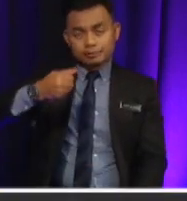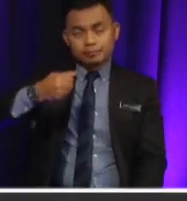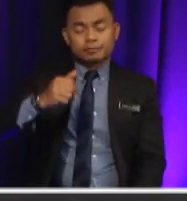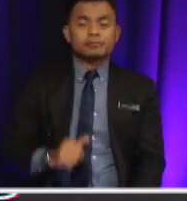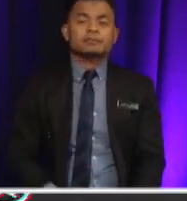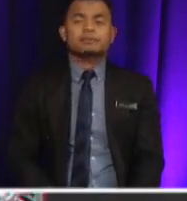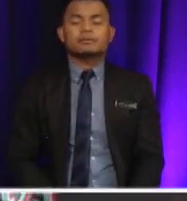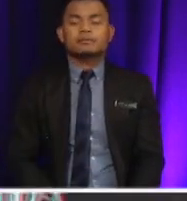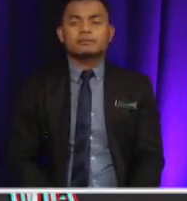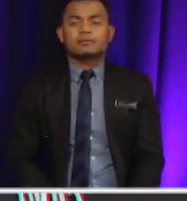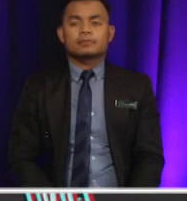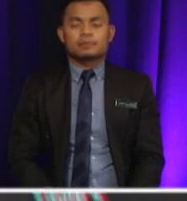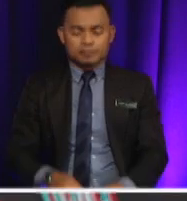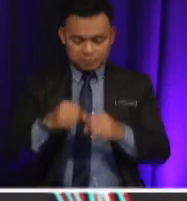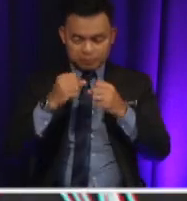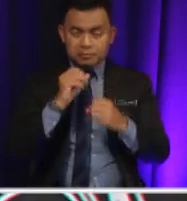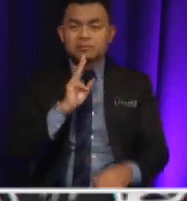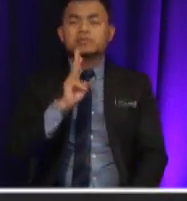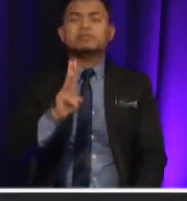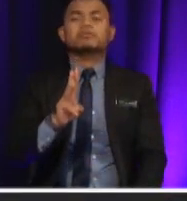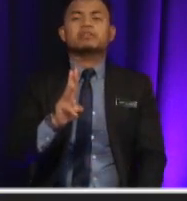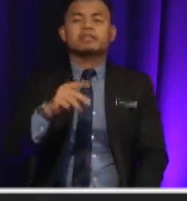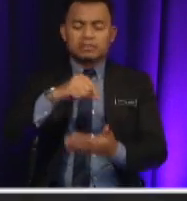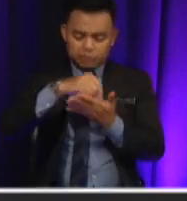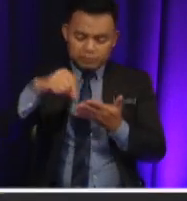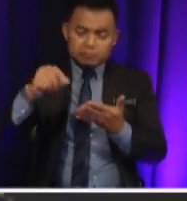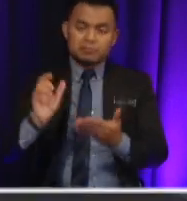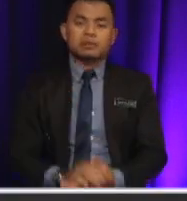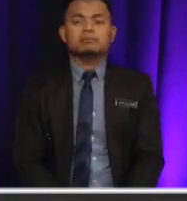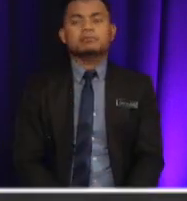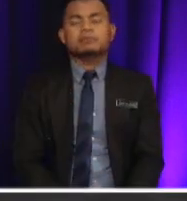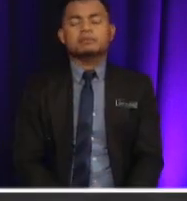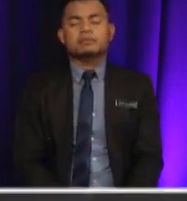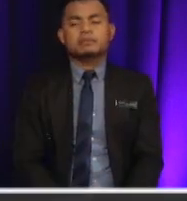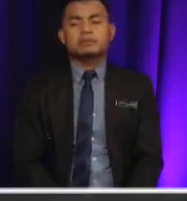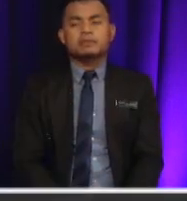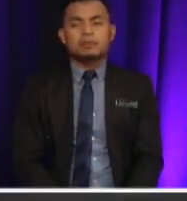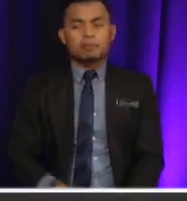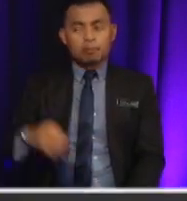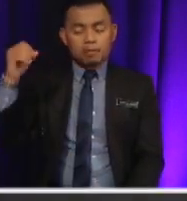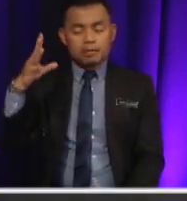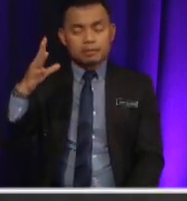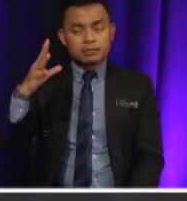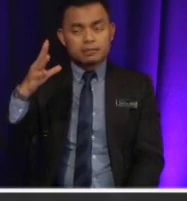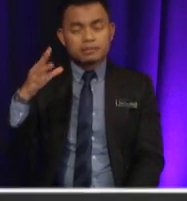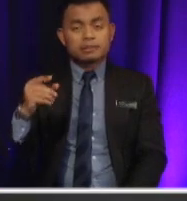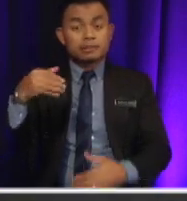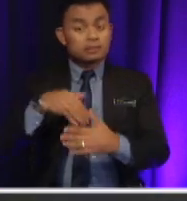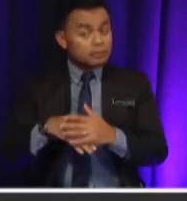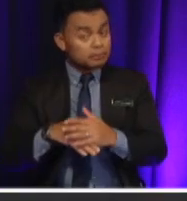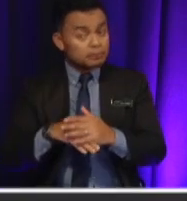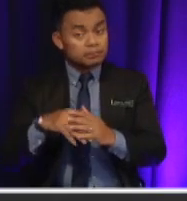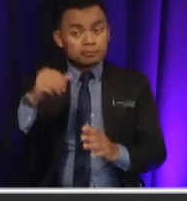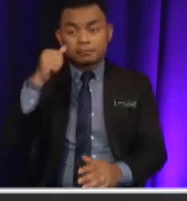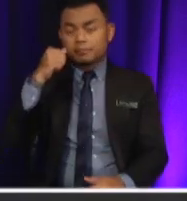clip, the dried up liquid paper that mars instead of mends,